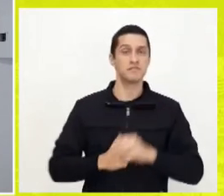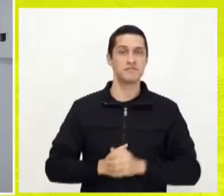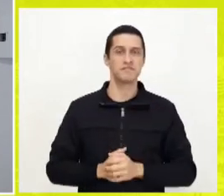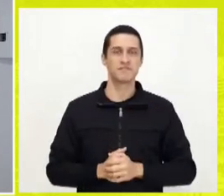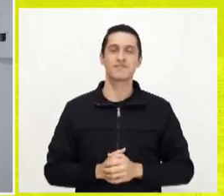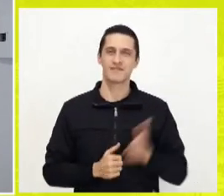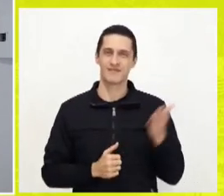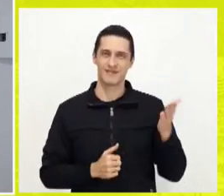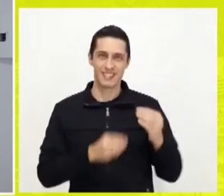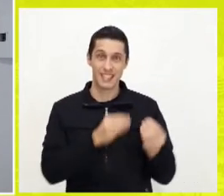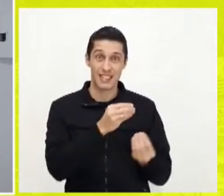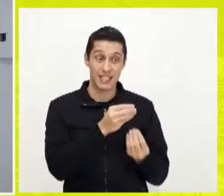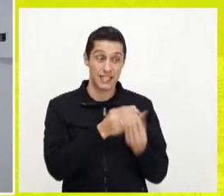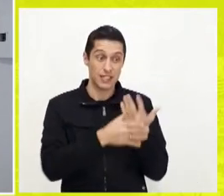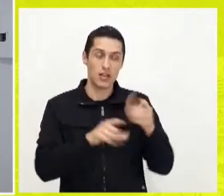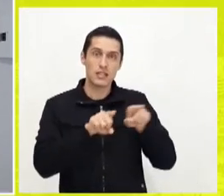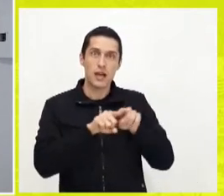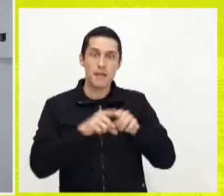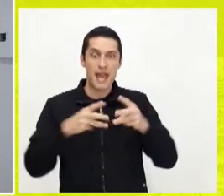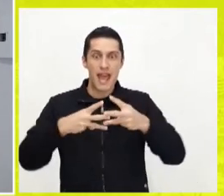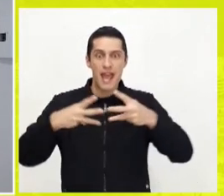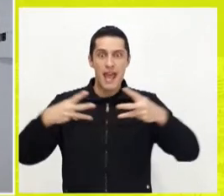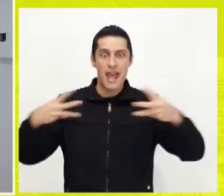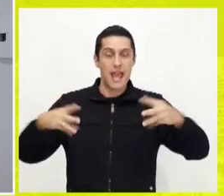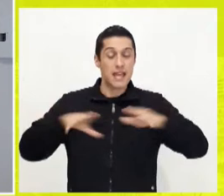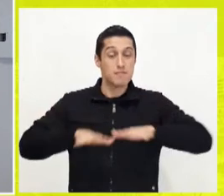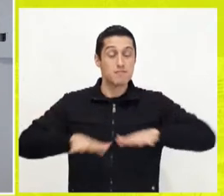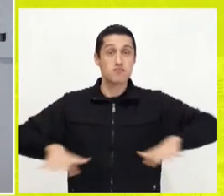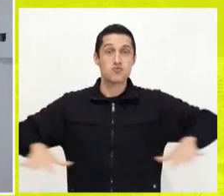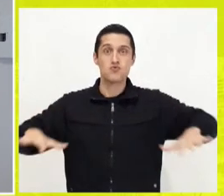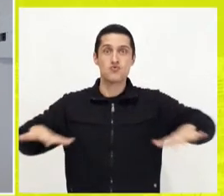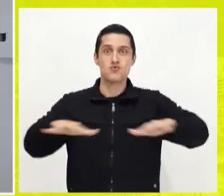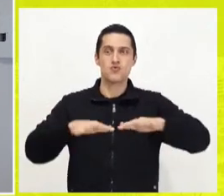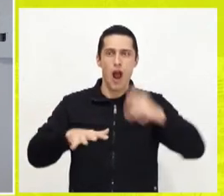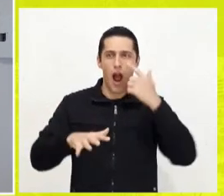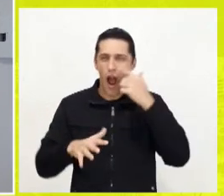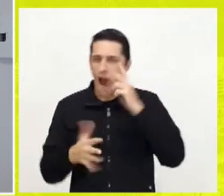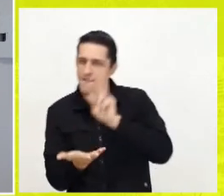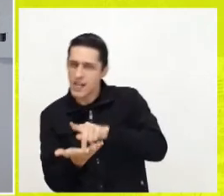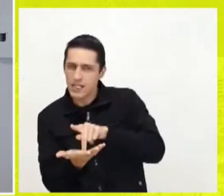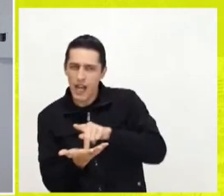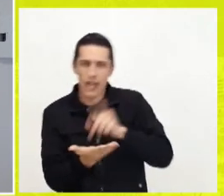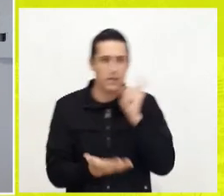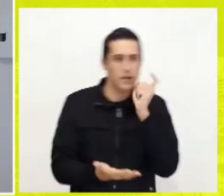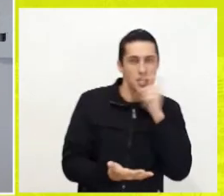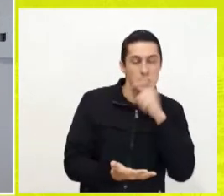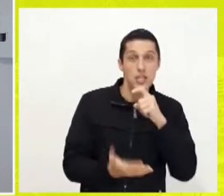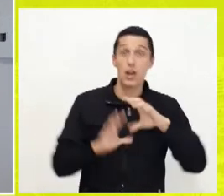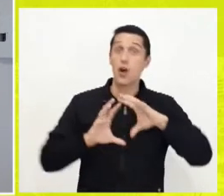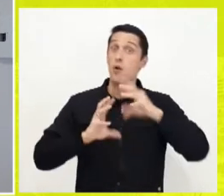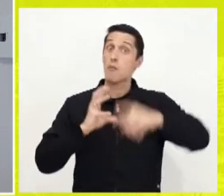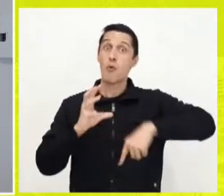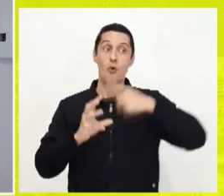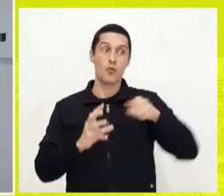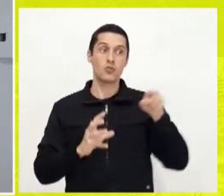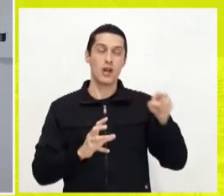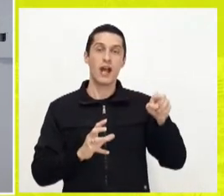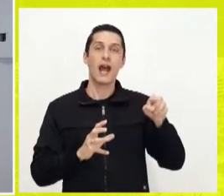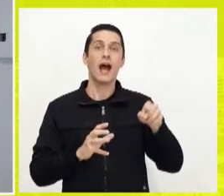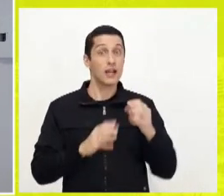czechia the biggest regional network of fact checking worldwide also